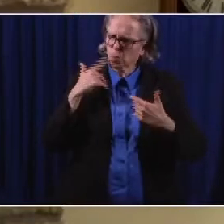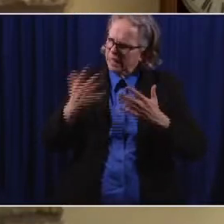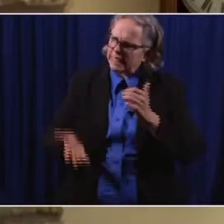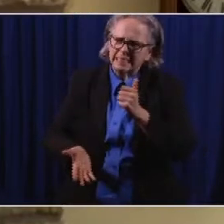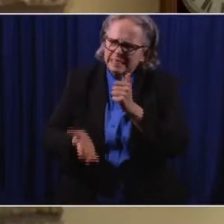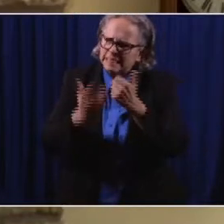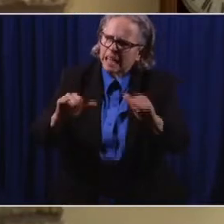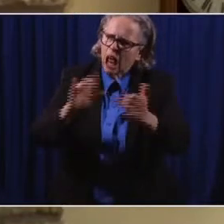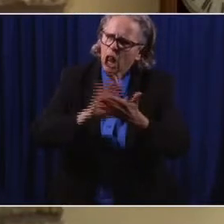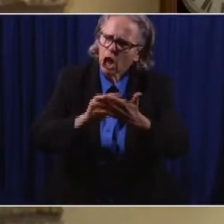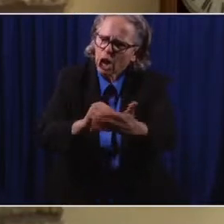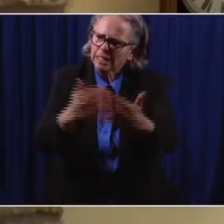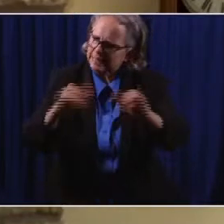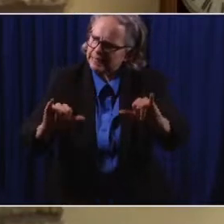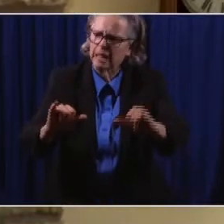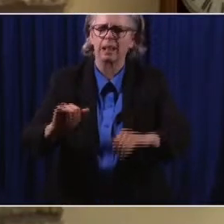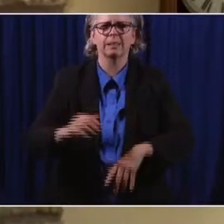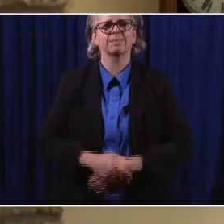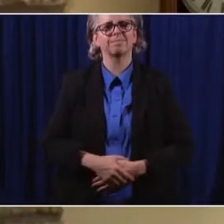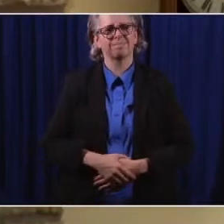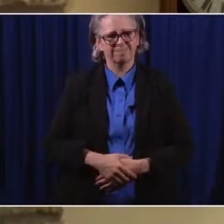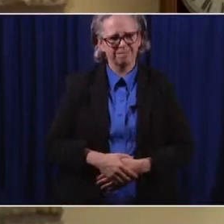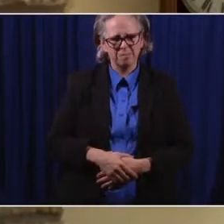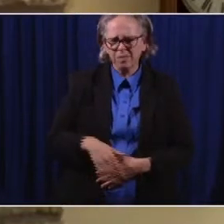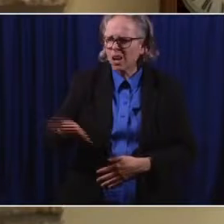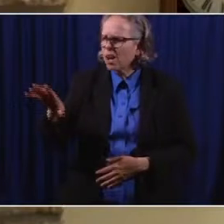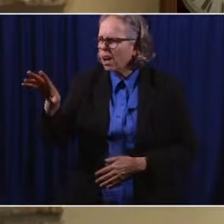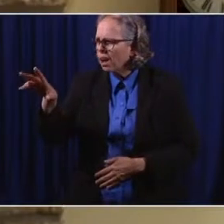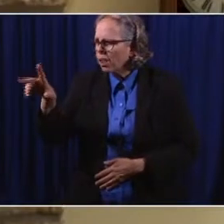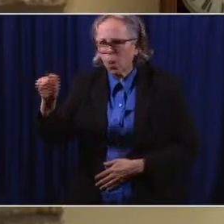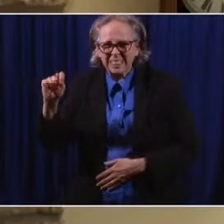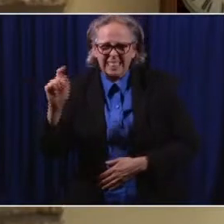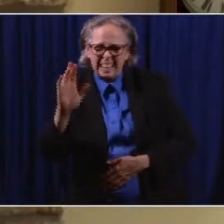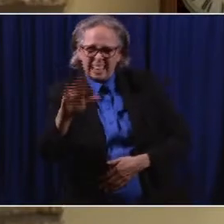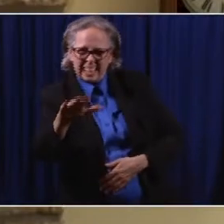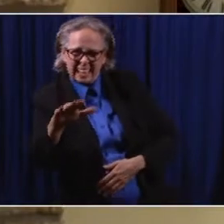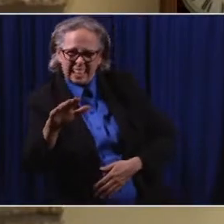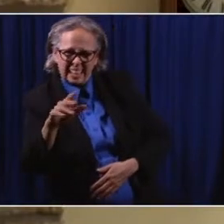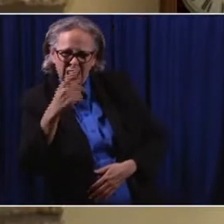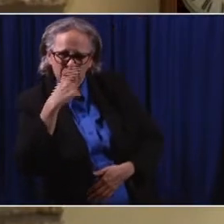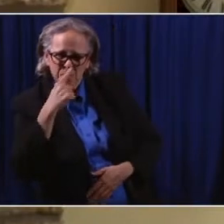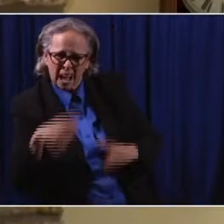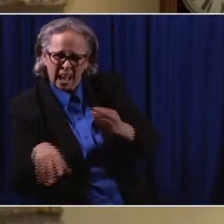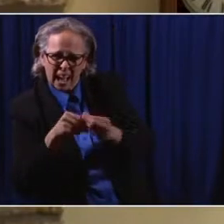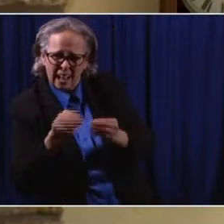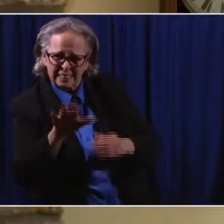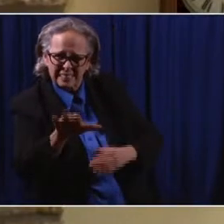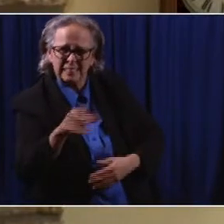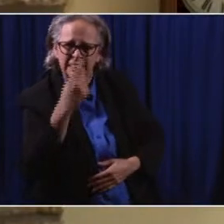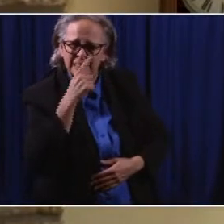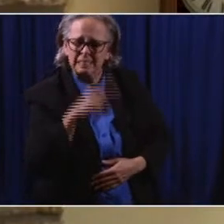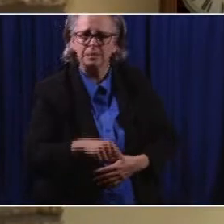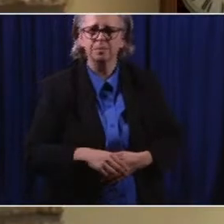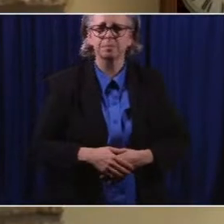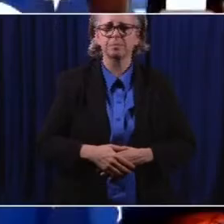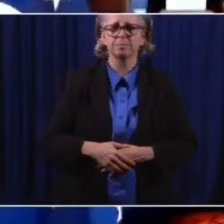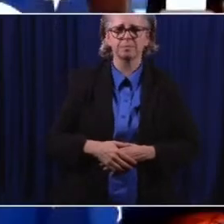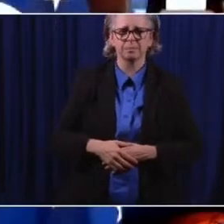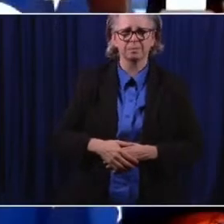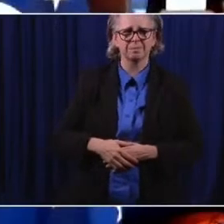that. Governor, if I could add one thing, well, as the governor